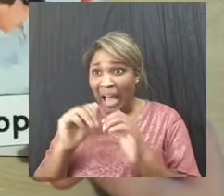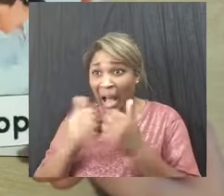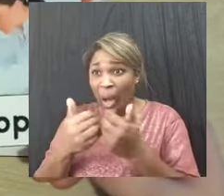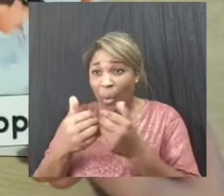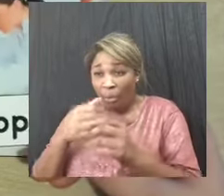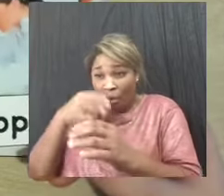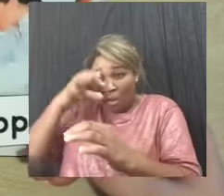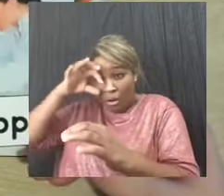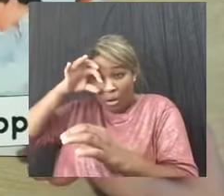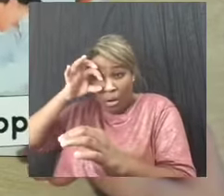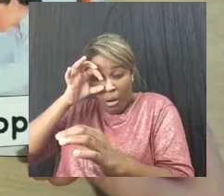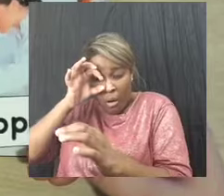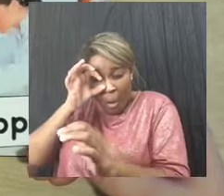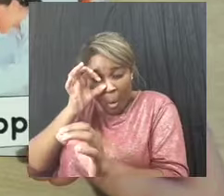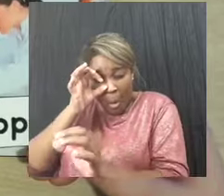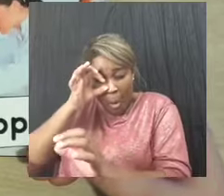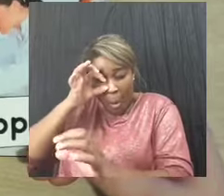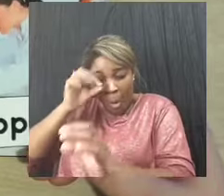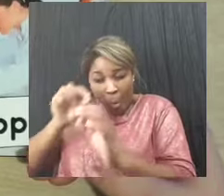microscope.